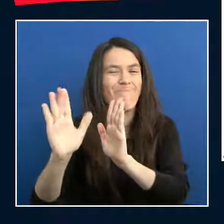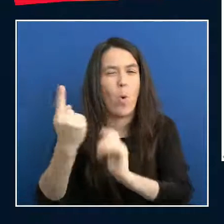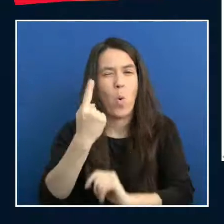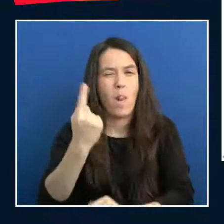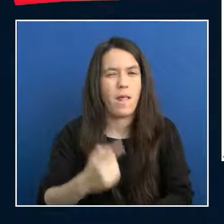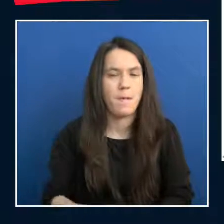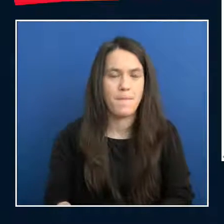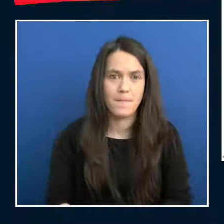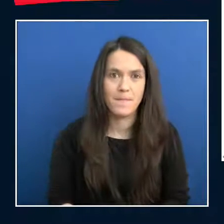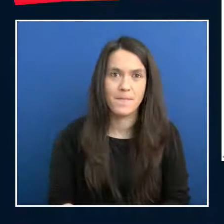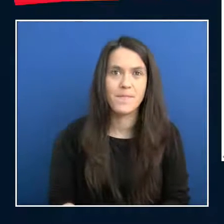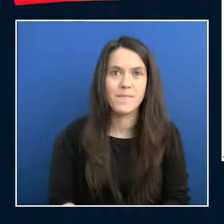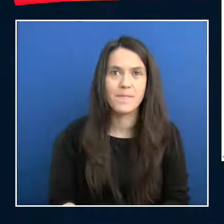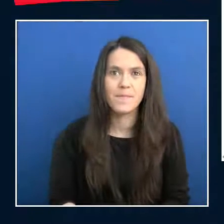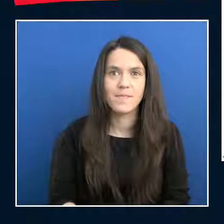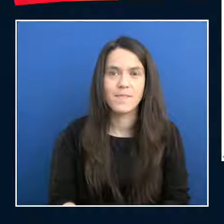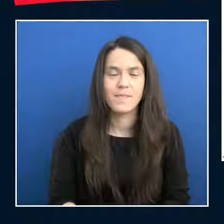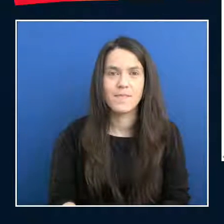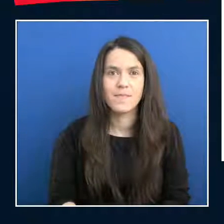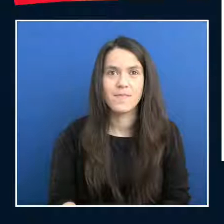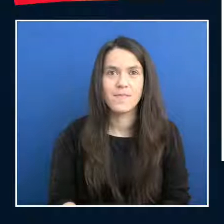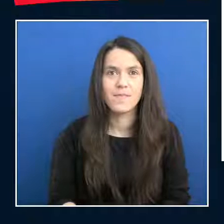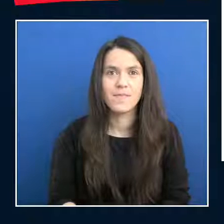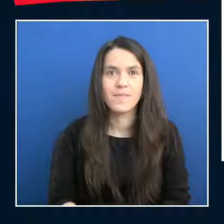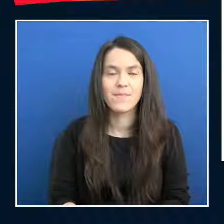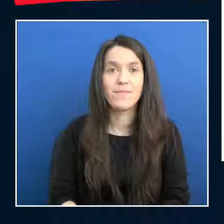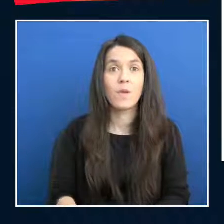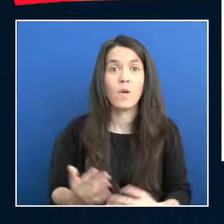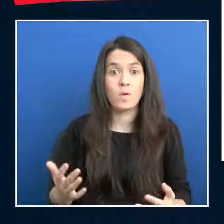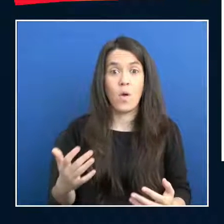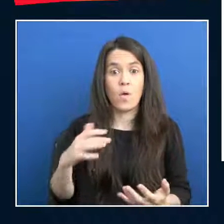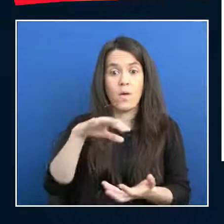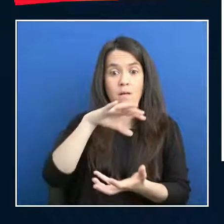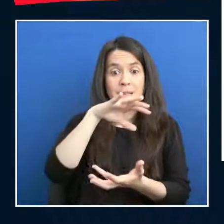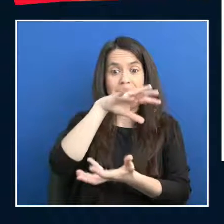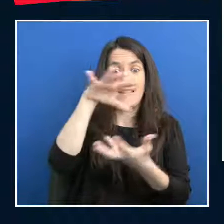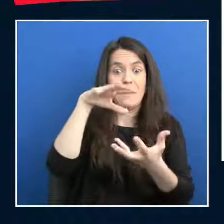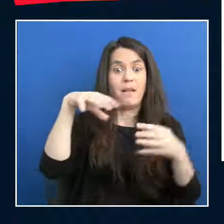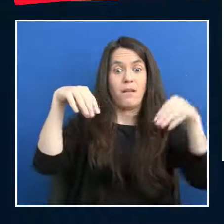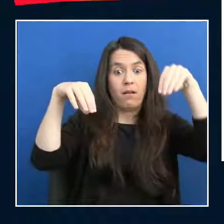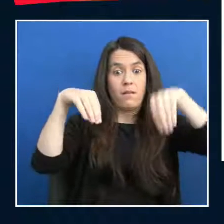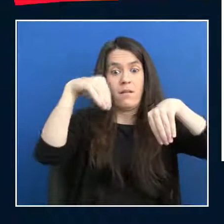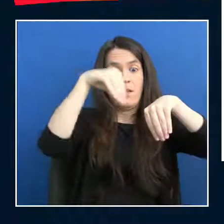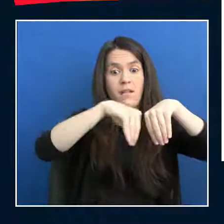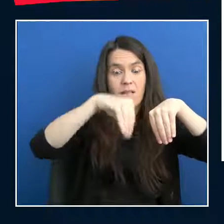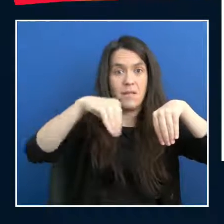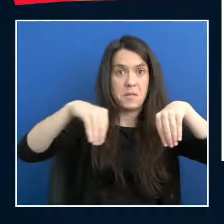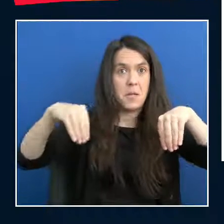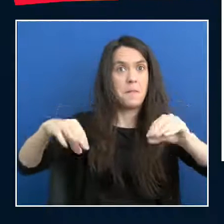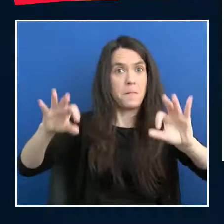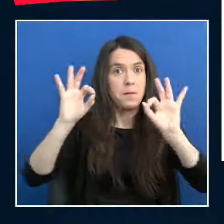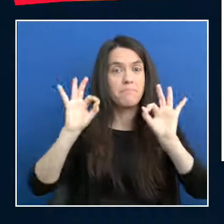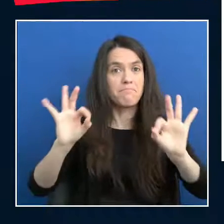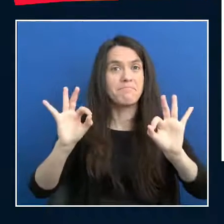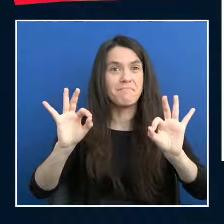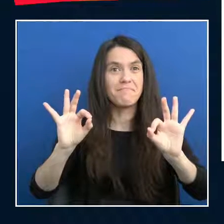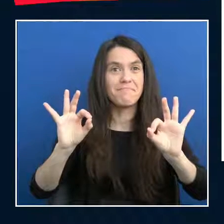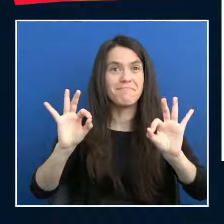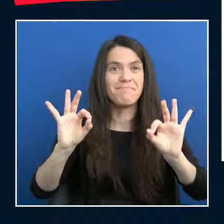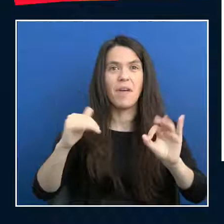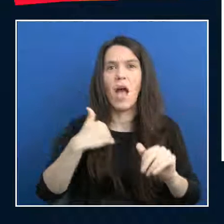So, I mean, putting everything together that I need to make sure that it will run as expected, I already know